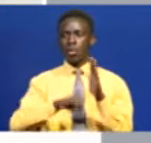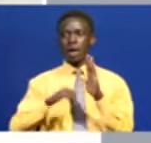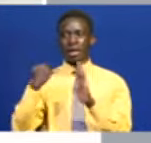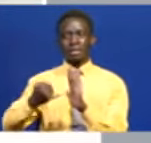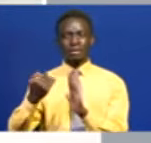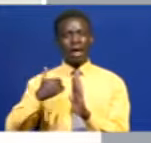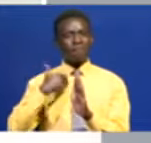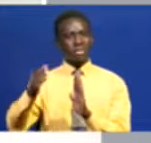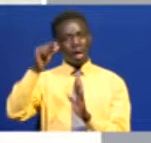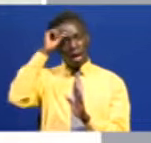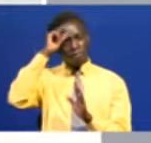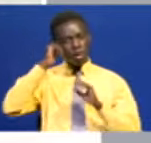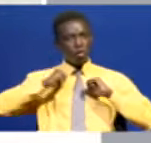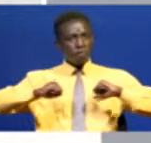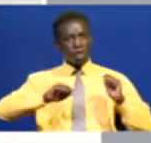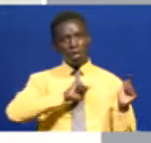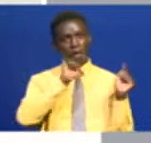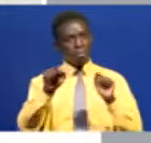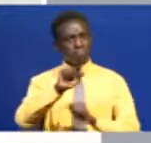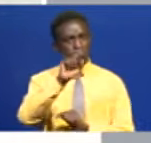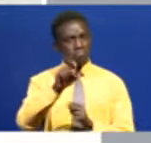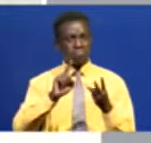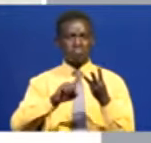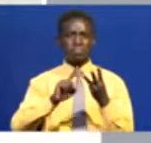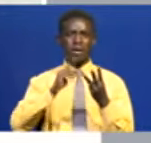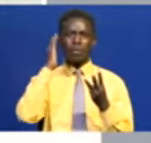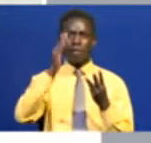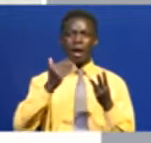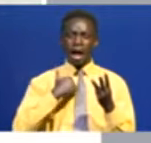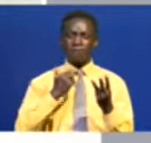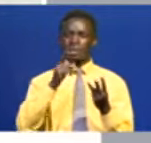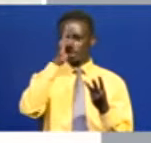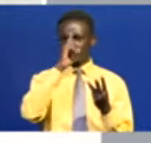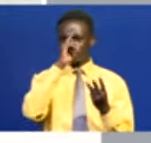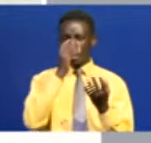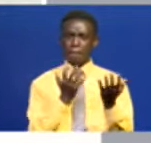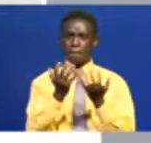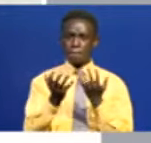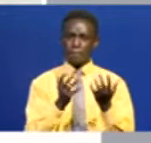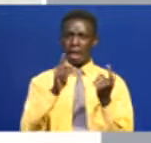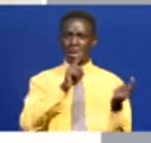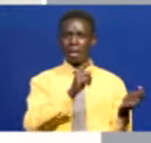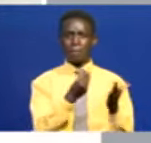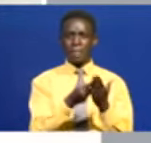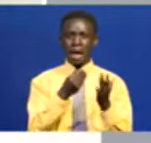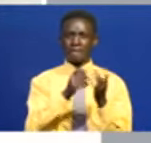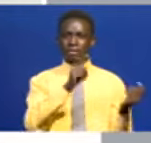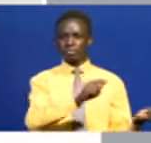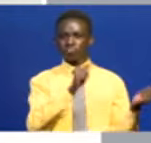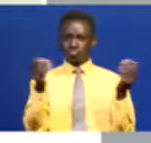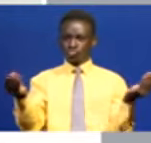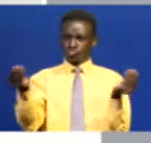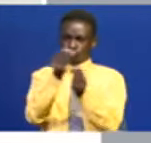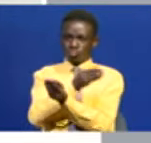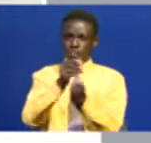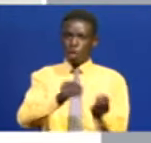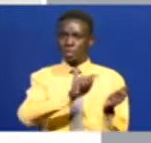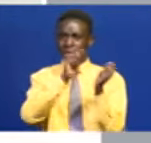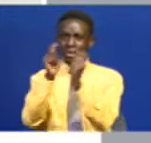be government officials? Will there be serious business transaction that will actually happen at the conference? Thank you very